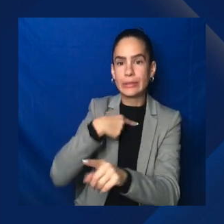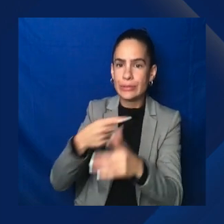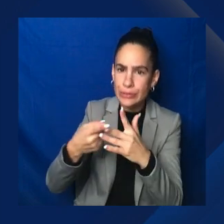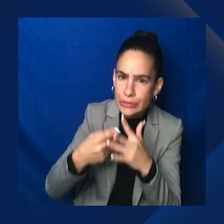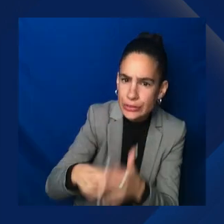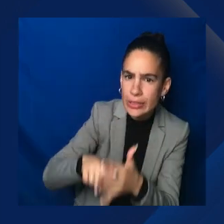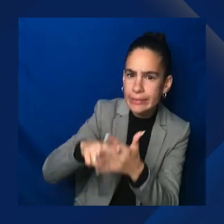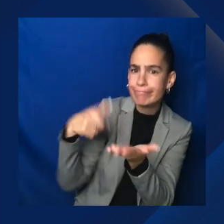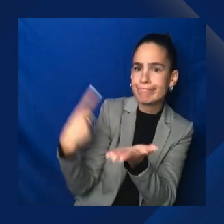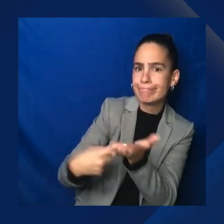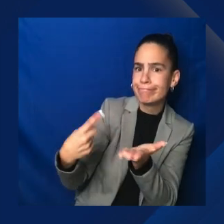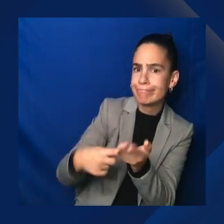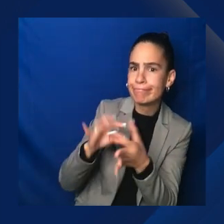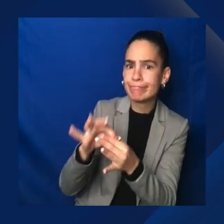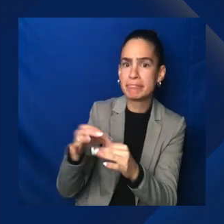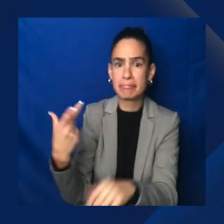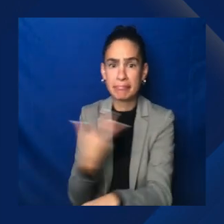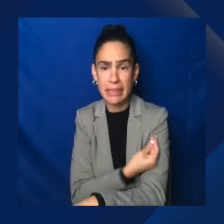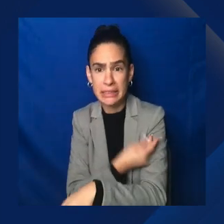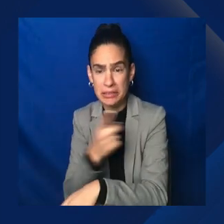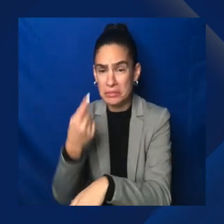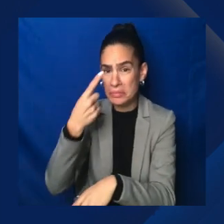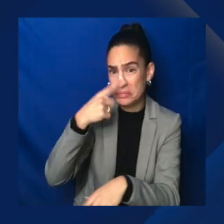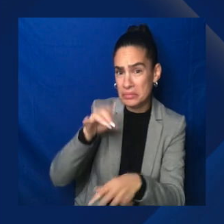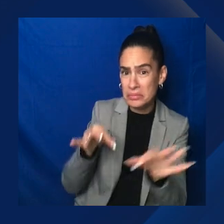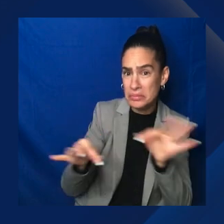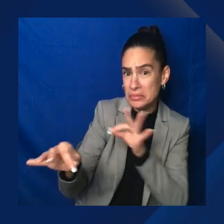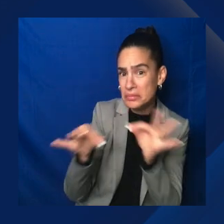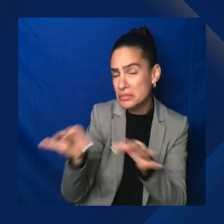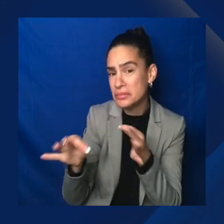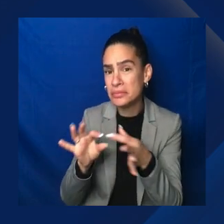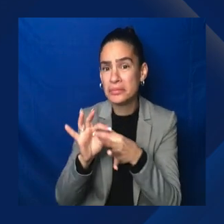about what that was like and your decision